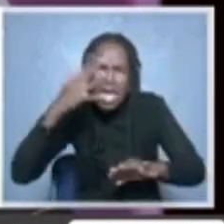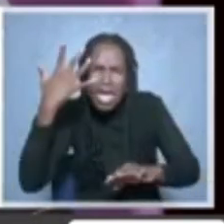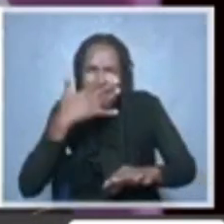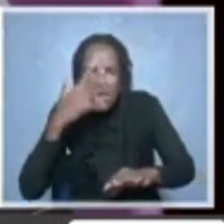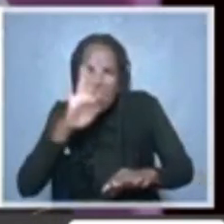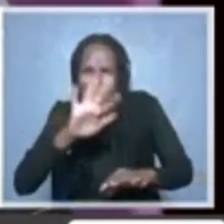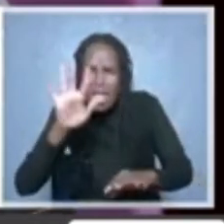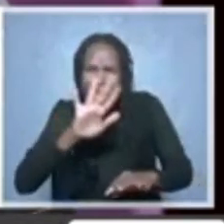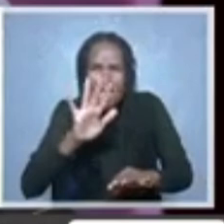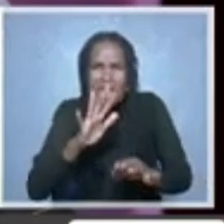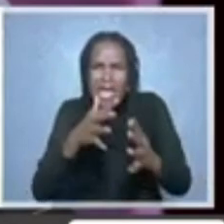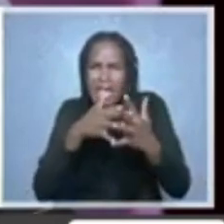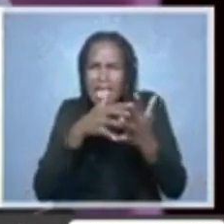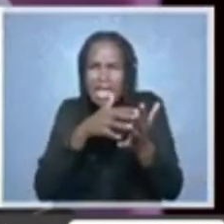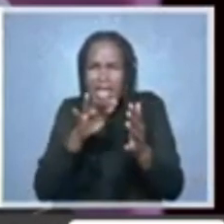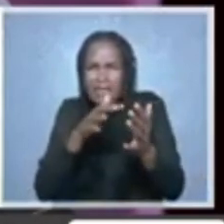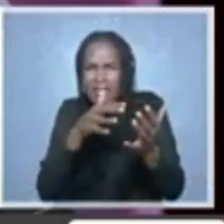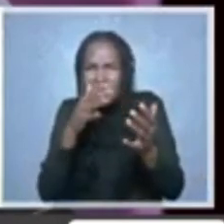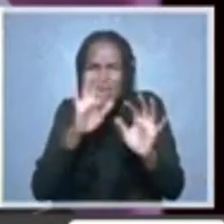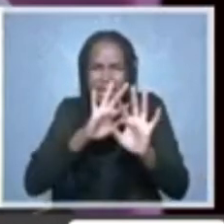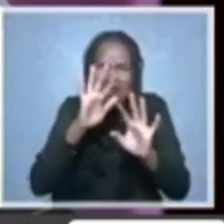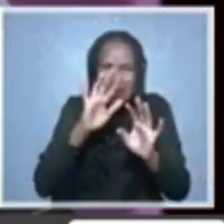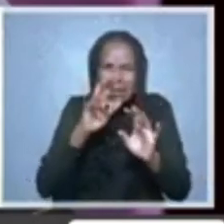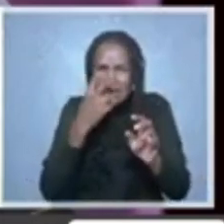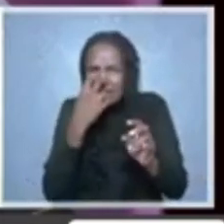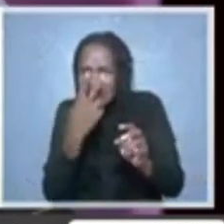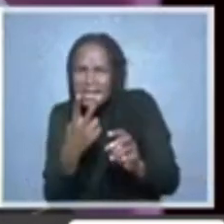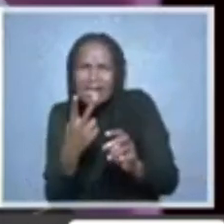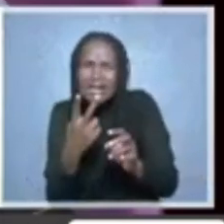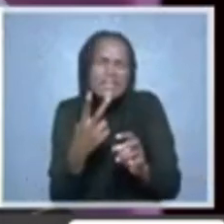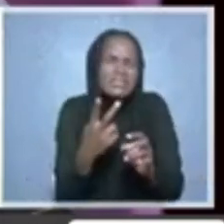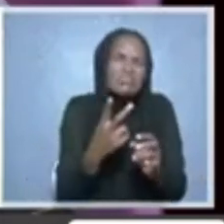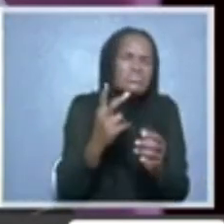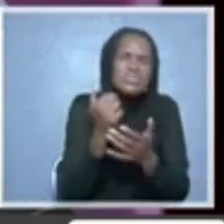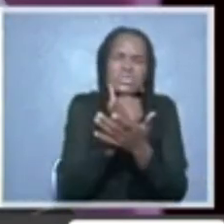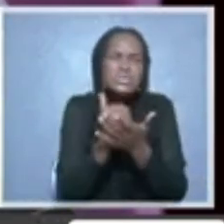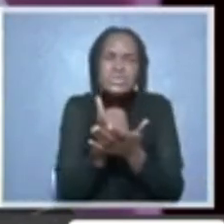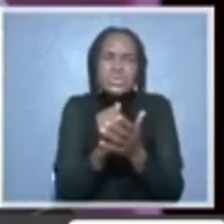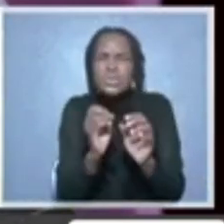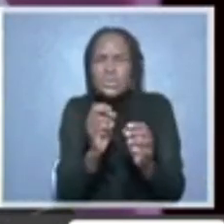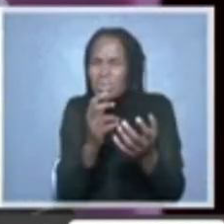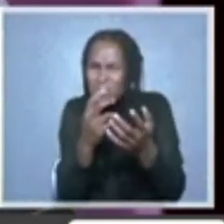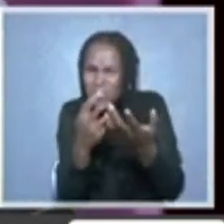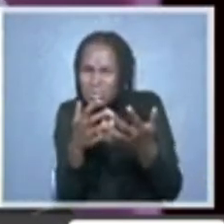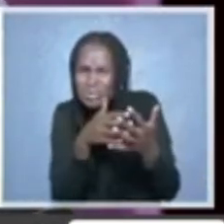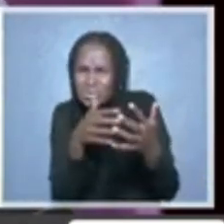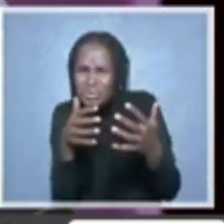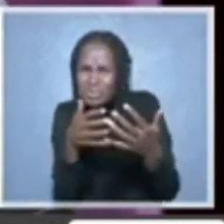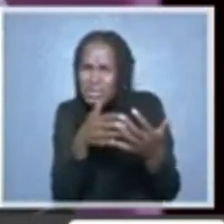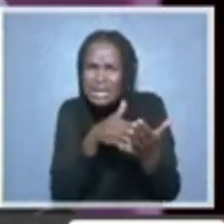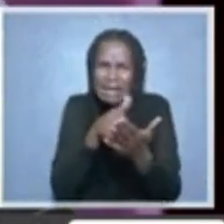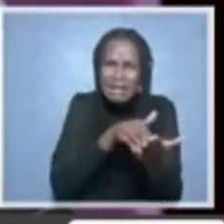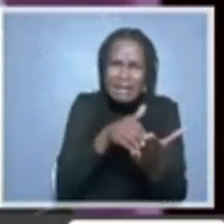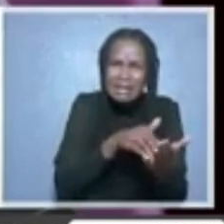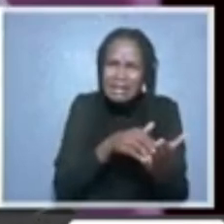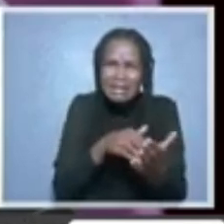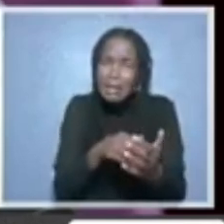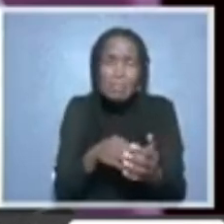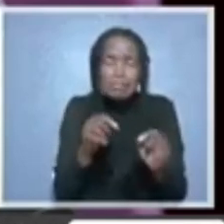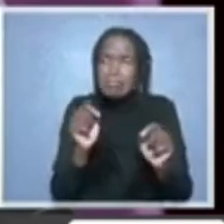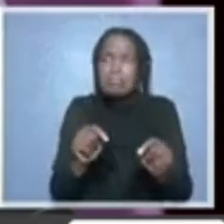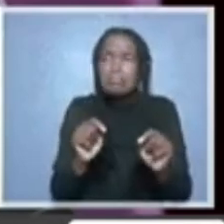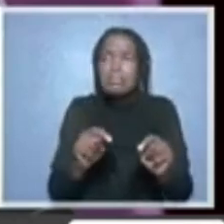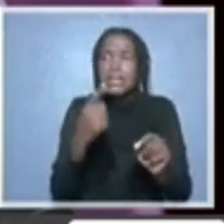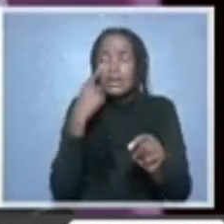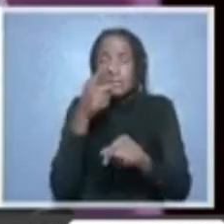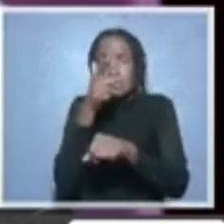moving and have moving visuals, if broadband connectivity is not strong enough, it might become jittery, but it happens everywhere.